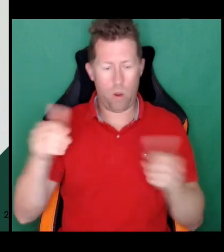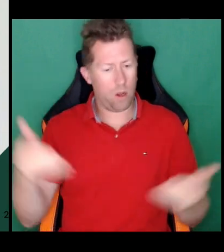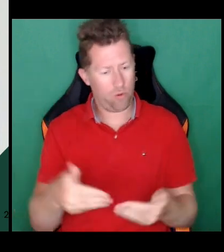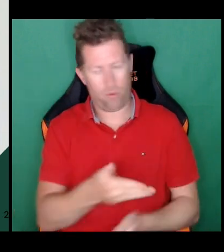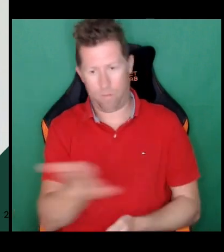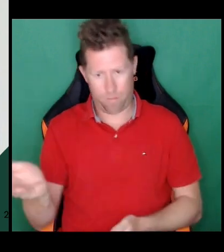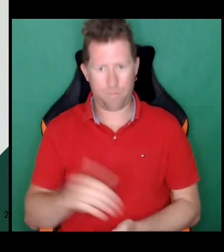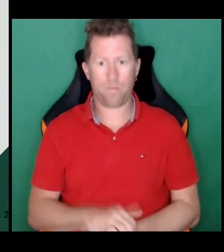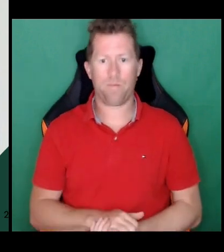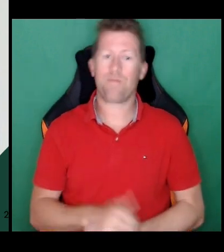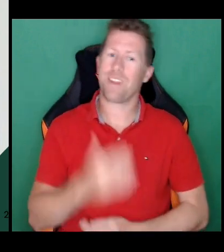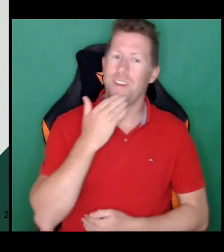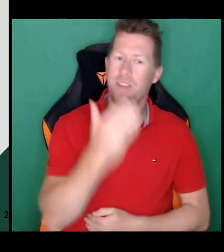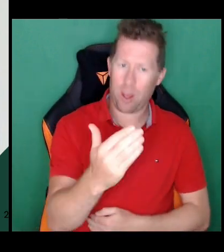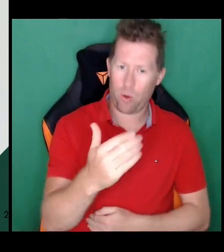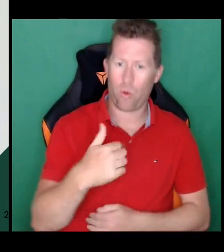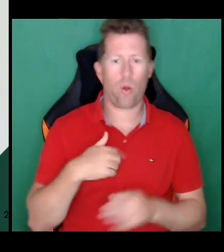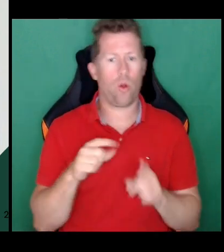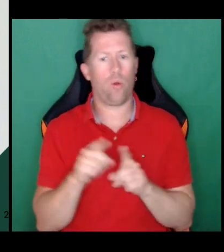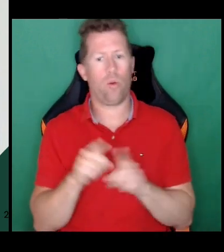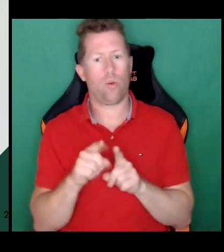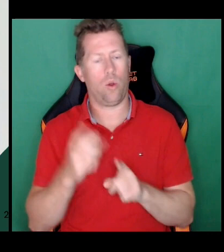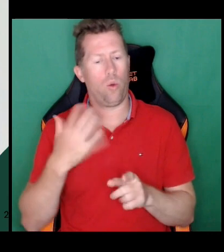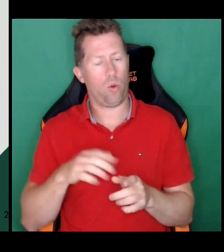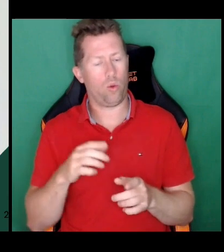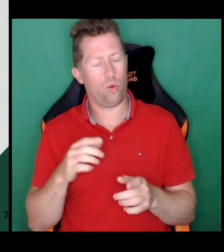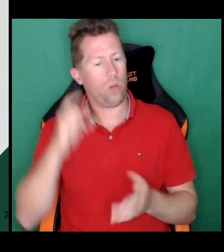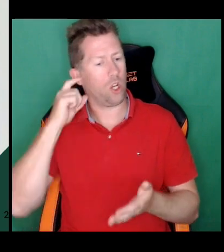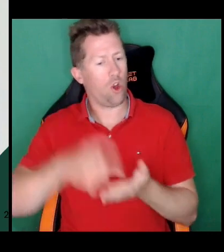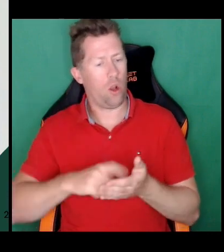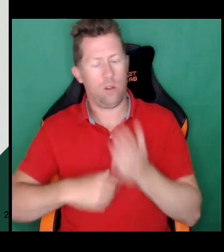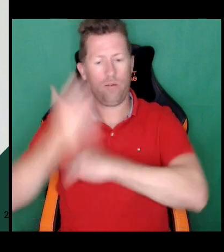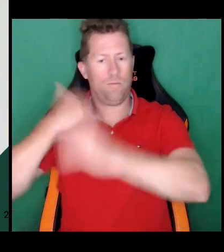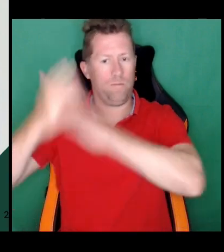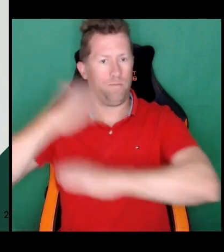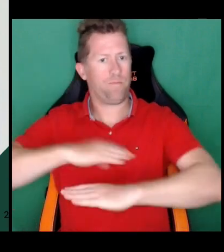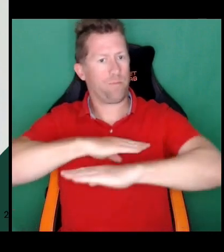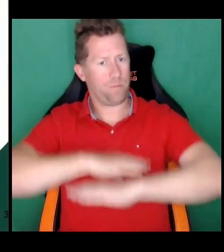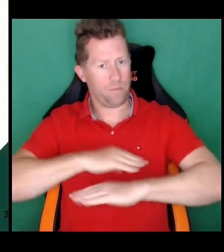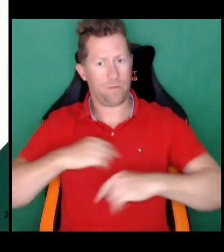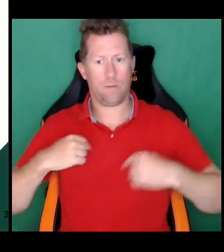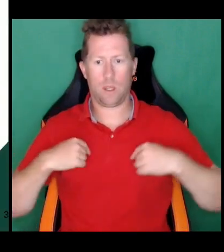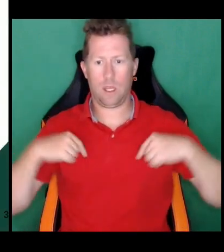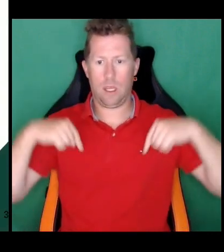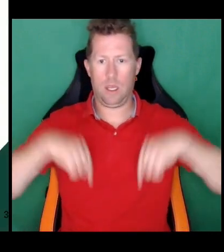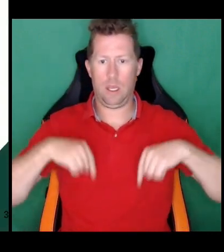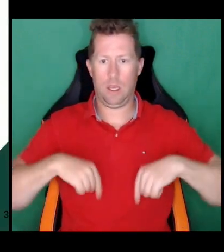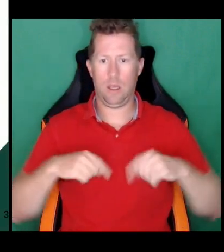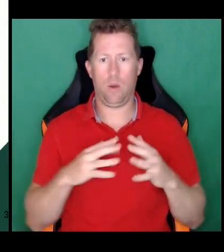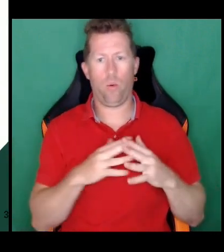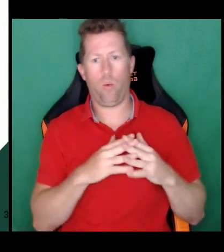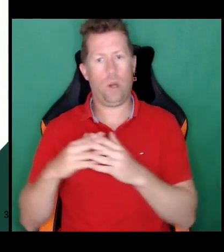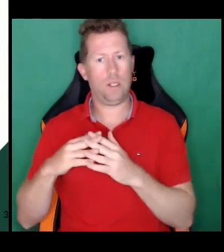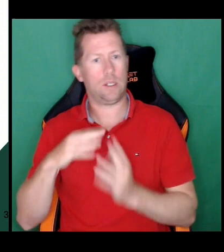Thanks very much, Khalid, and I too like to join you in acknowledging the traditional owners of the land that I'm on here in West Melbourne,